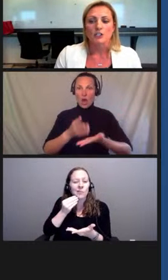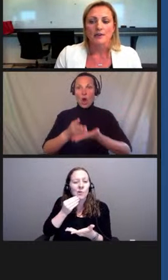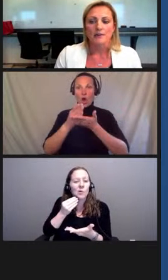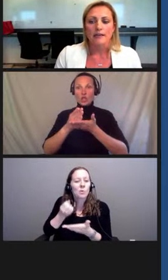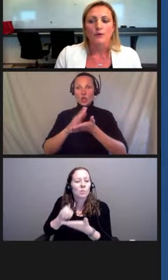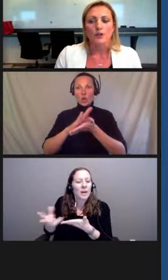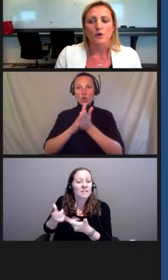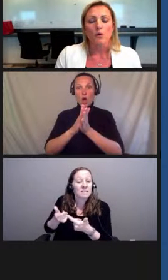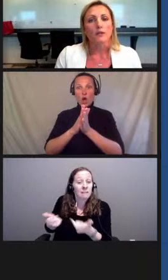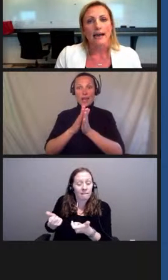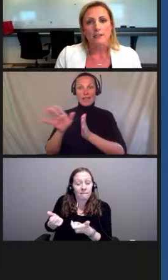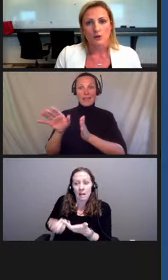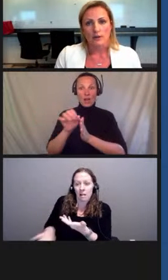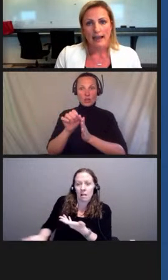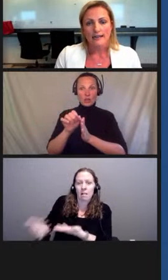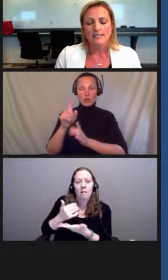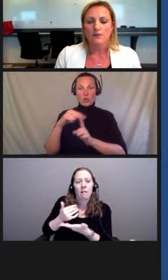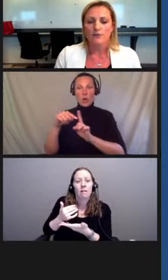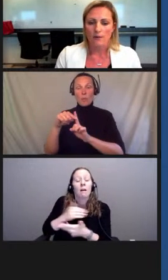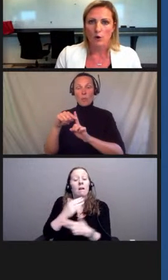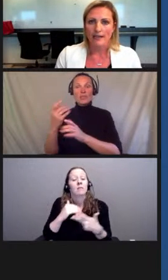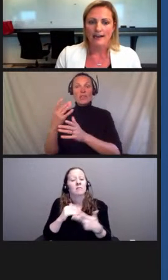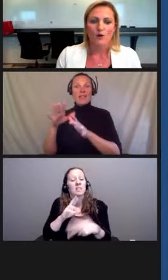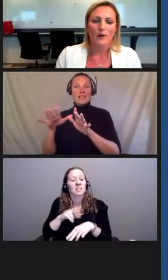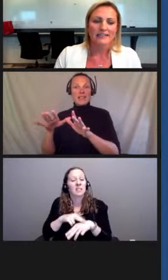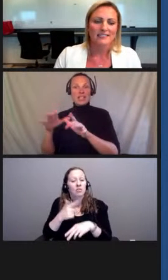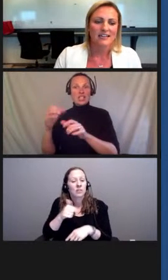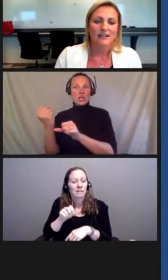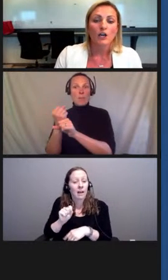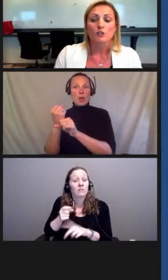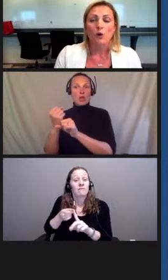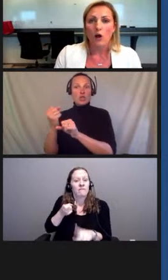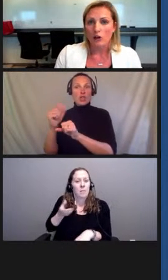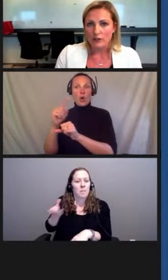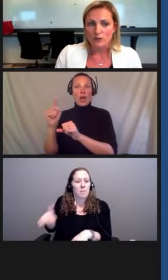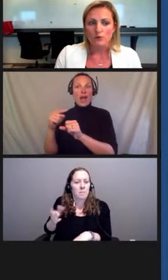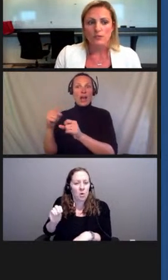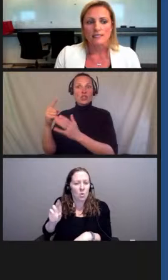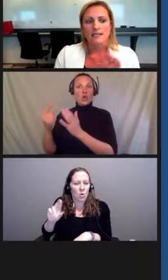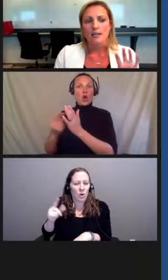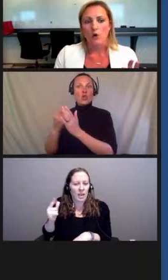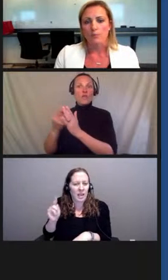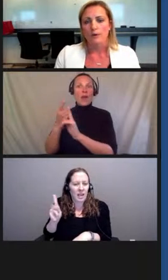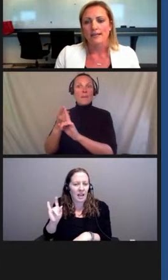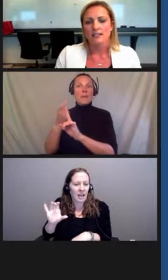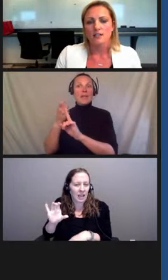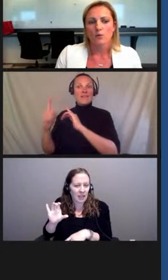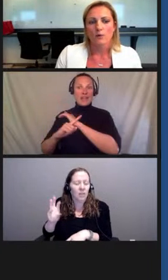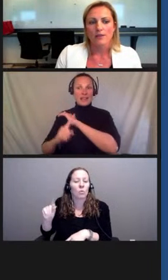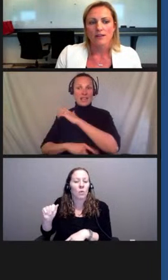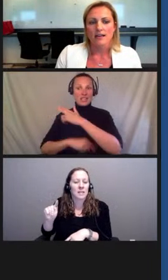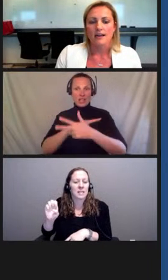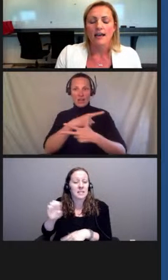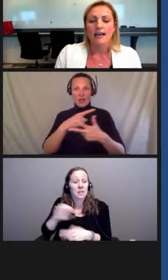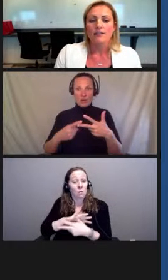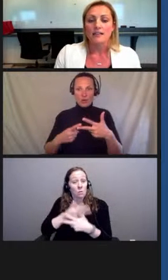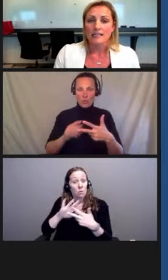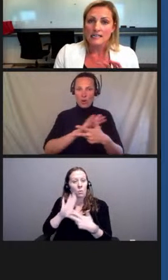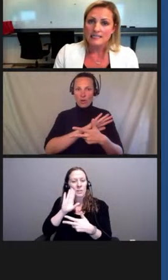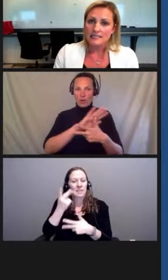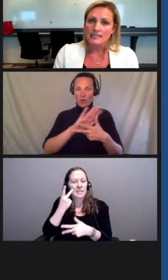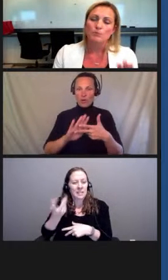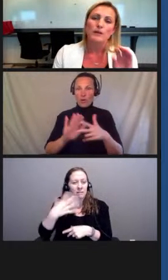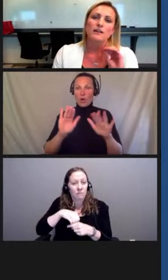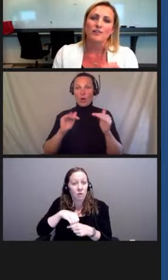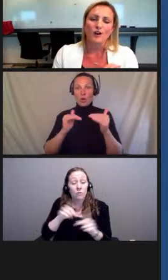strategy to generate renewable natural gas from organic waste. So all of those you will see incorporated within the